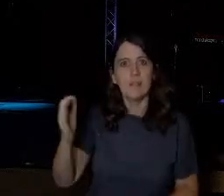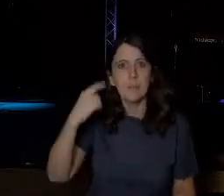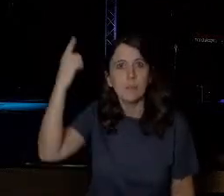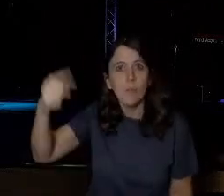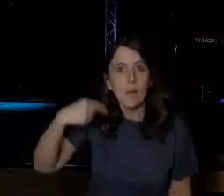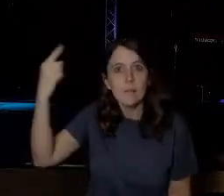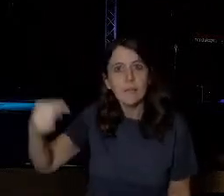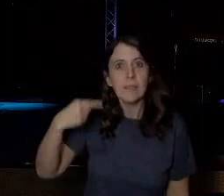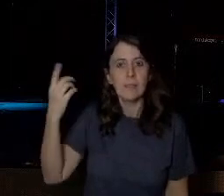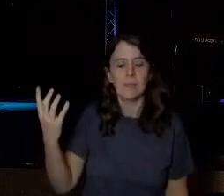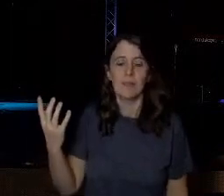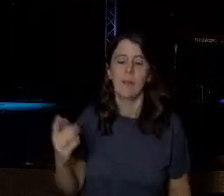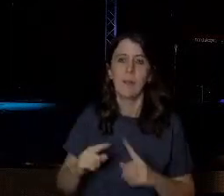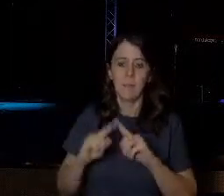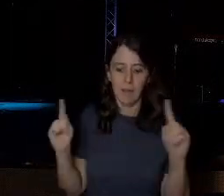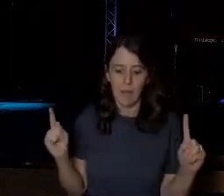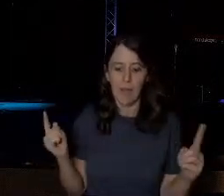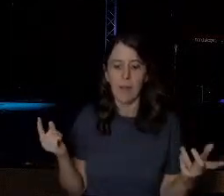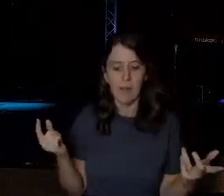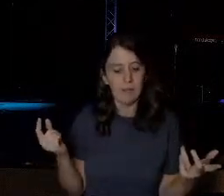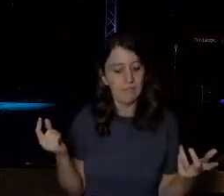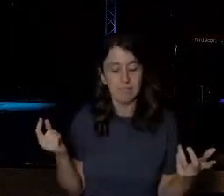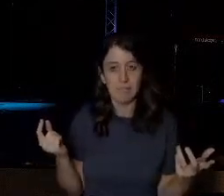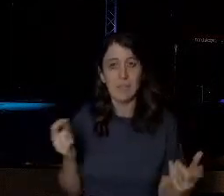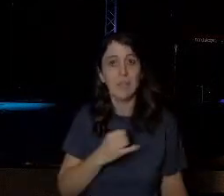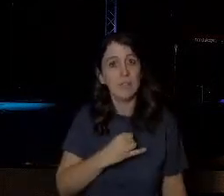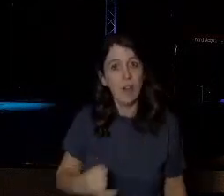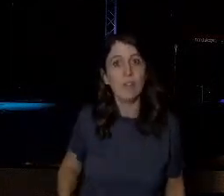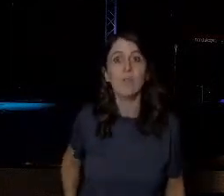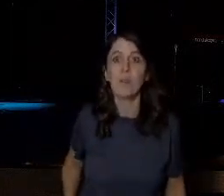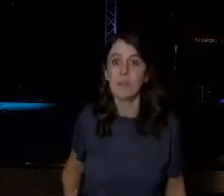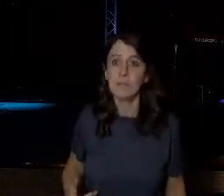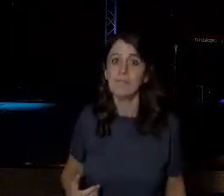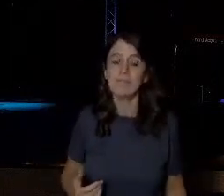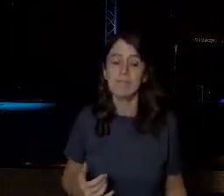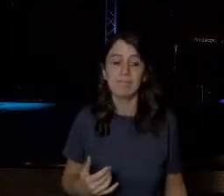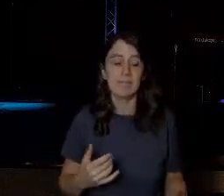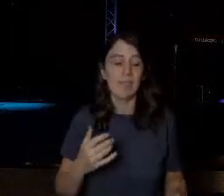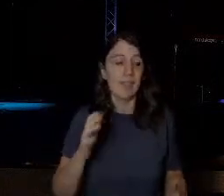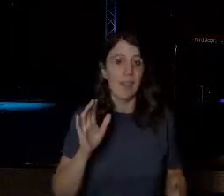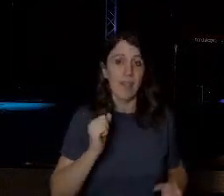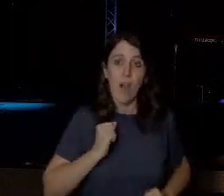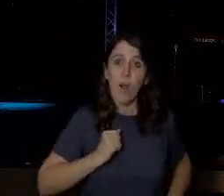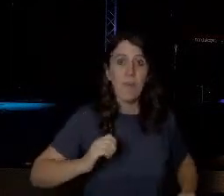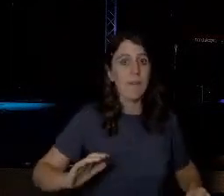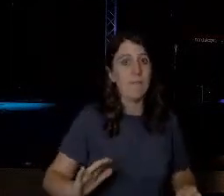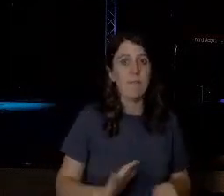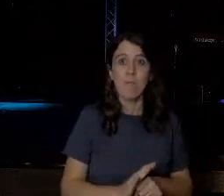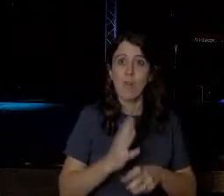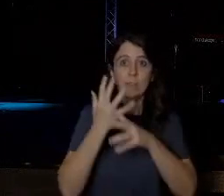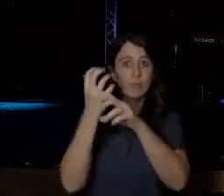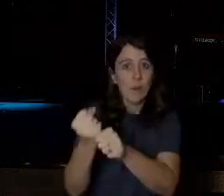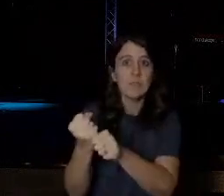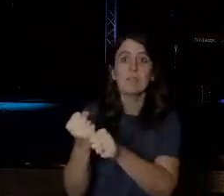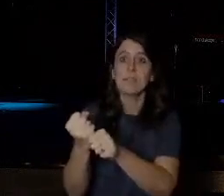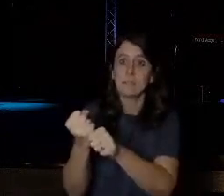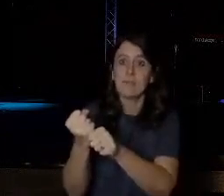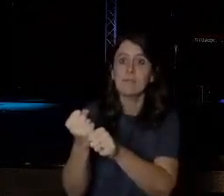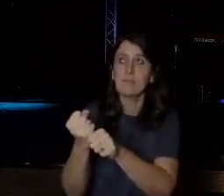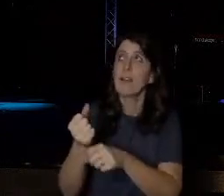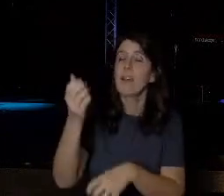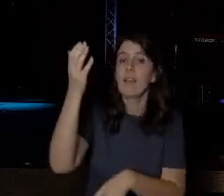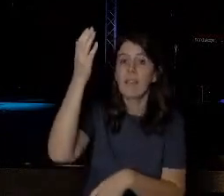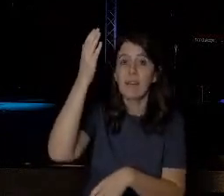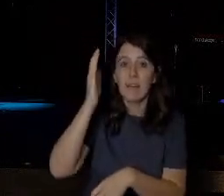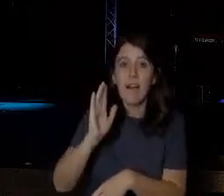ridiculous. But you know what? Joshua had the whole army believing that God is who he says he is, and he'll do the things